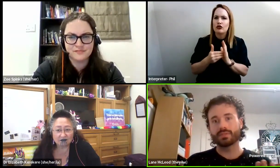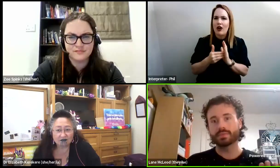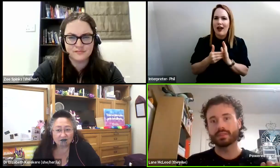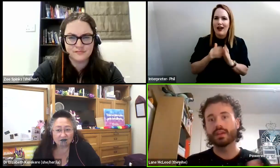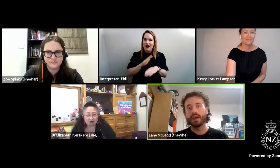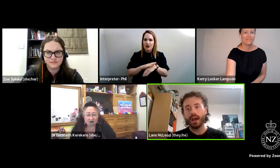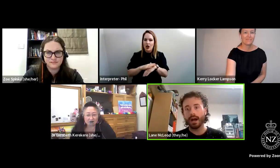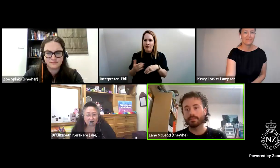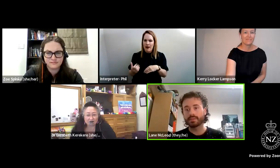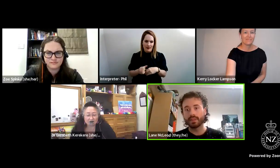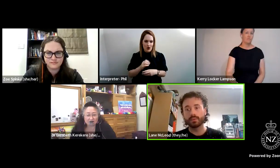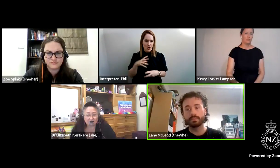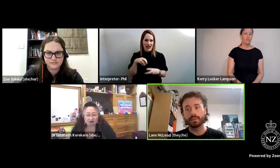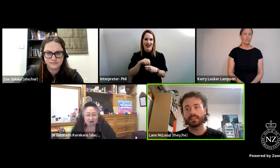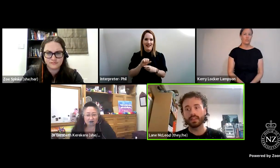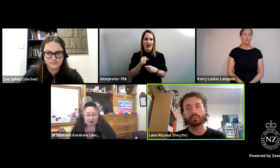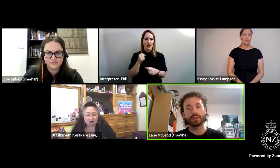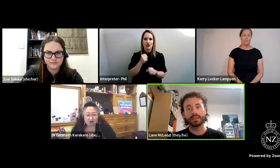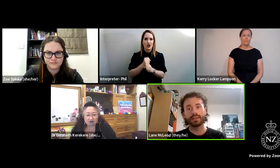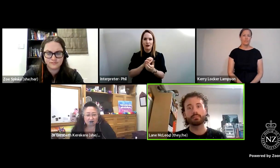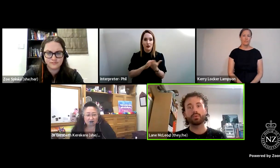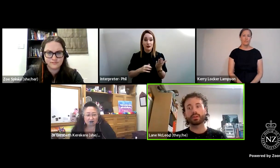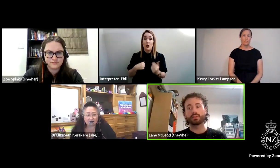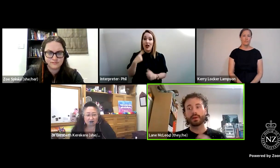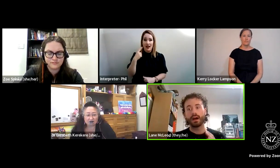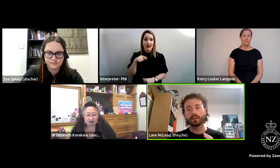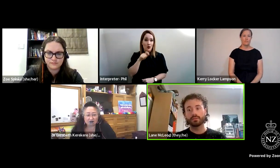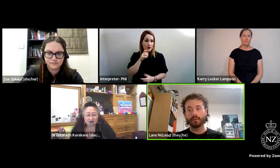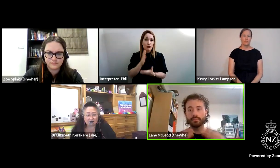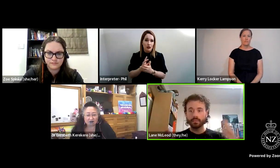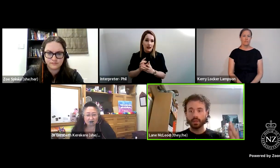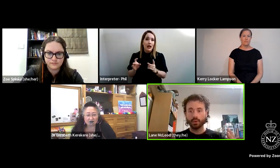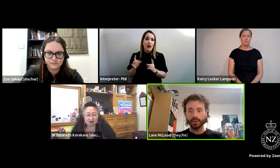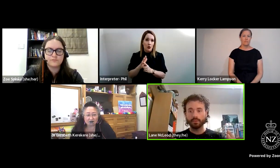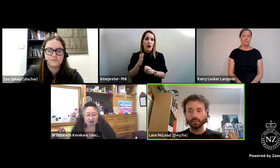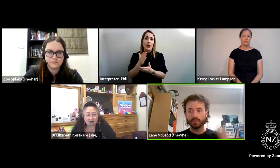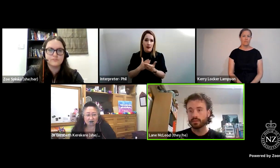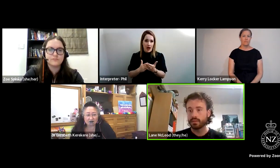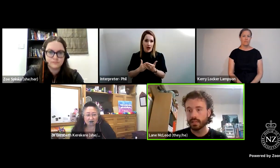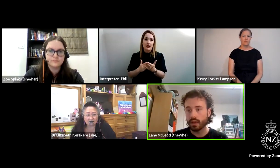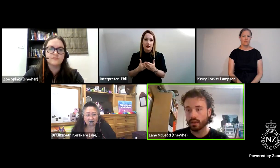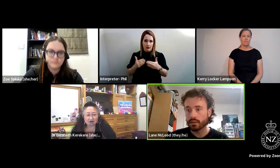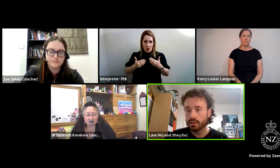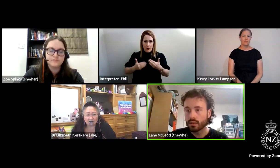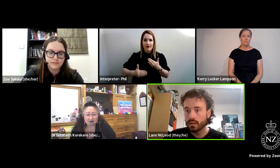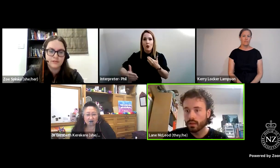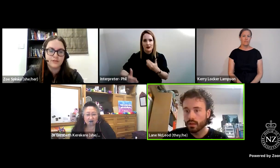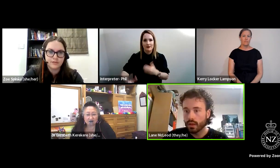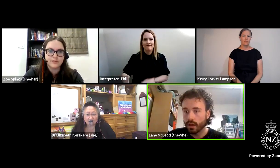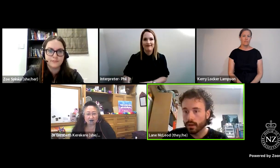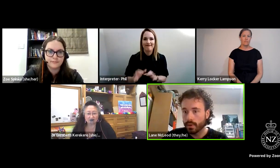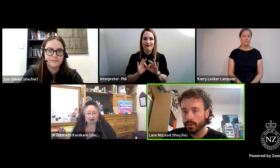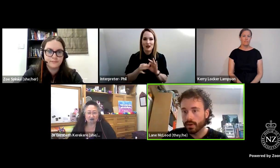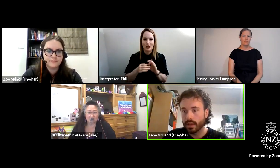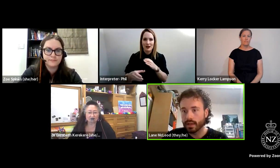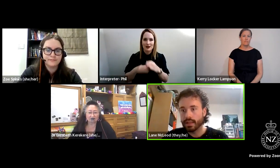job description. So that would be, I think, a really important part of going forward.